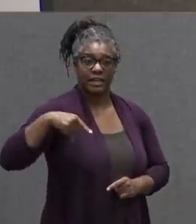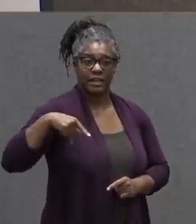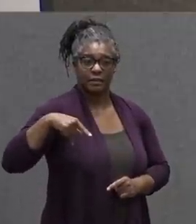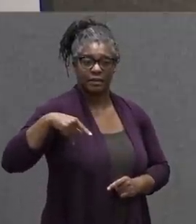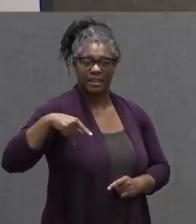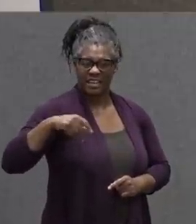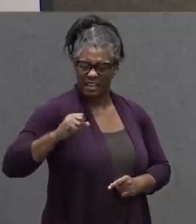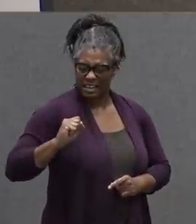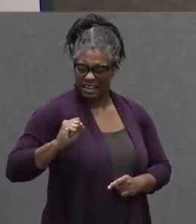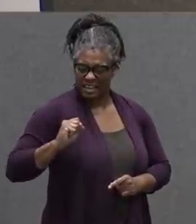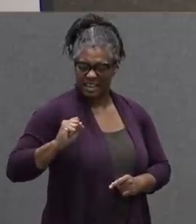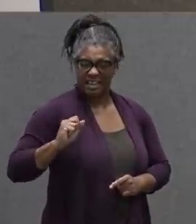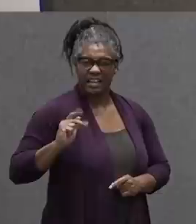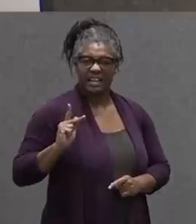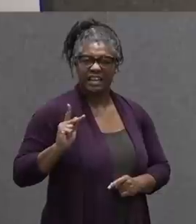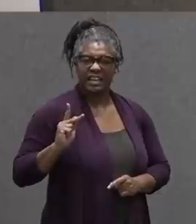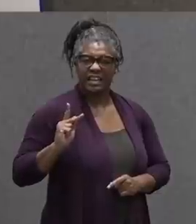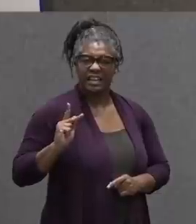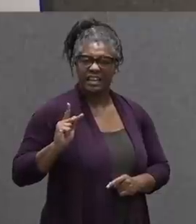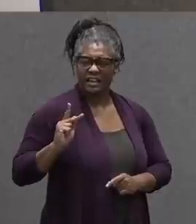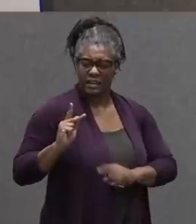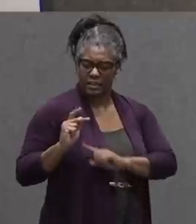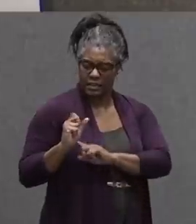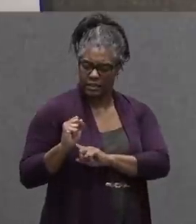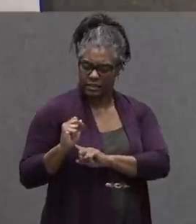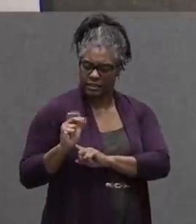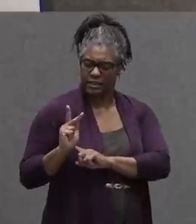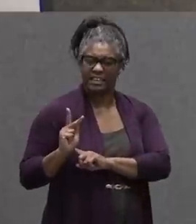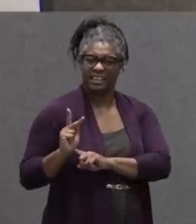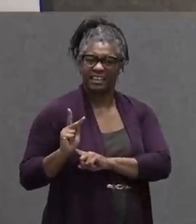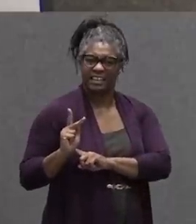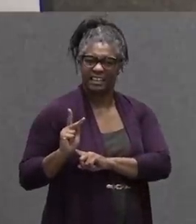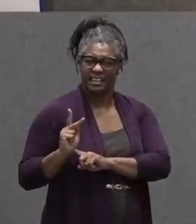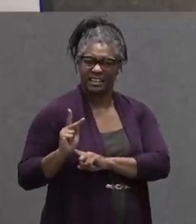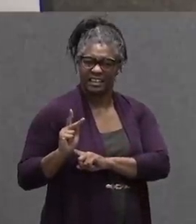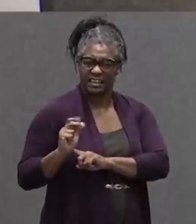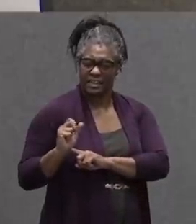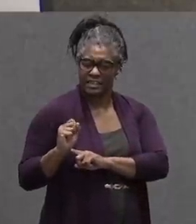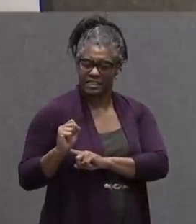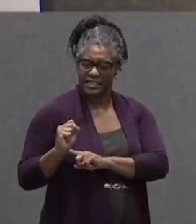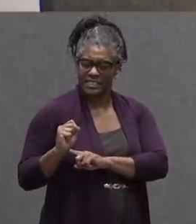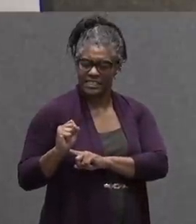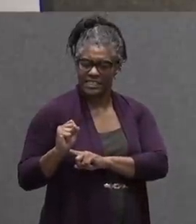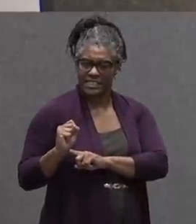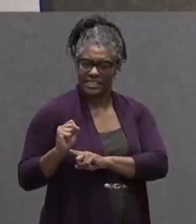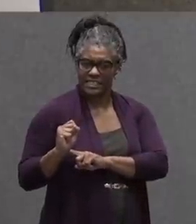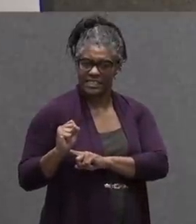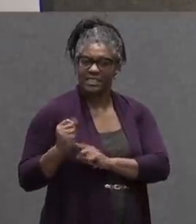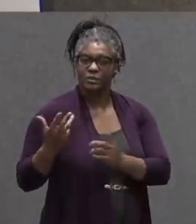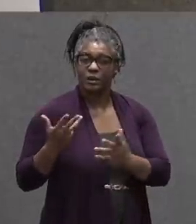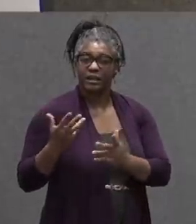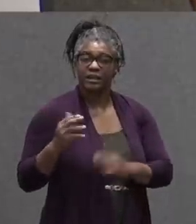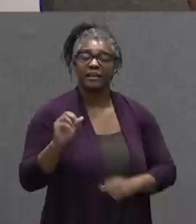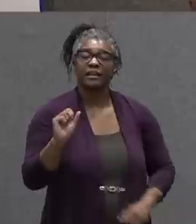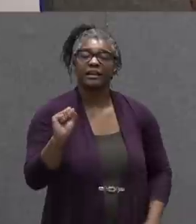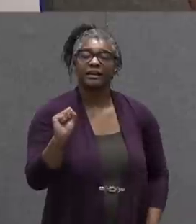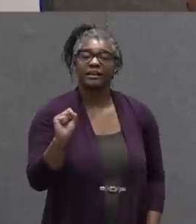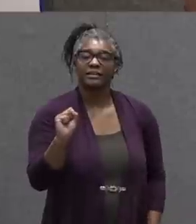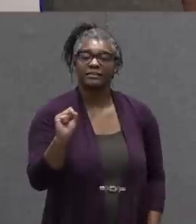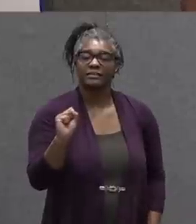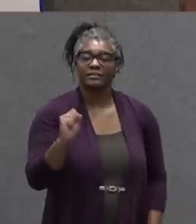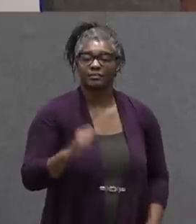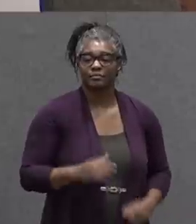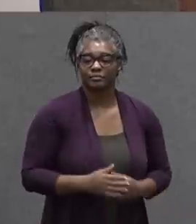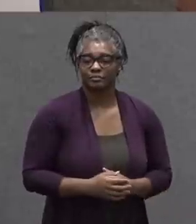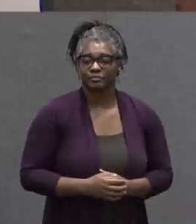What says S. Okay, next